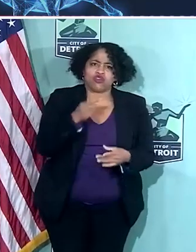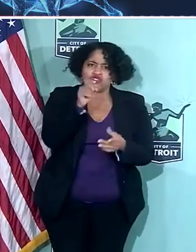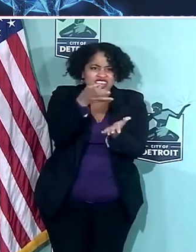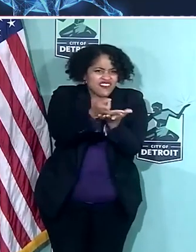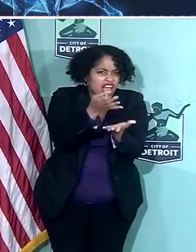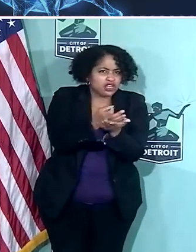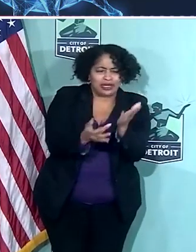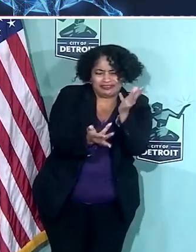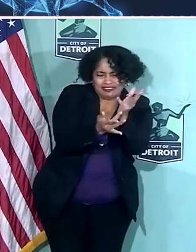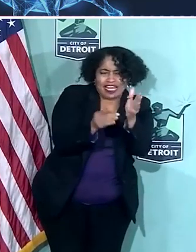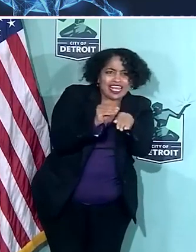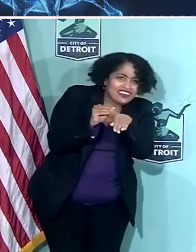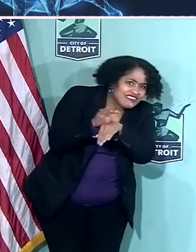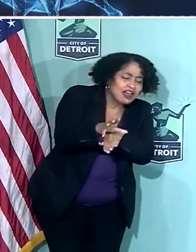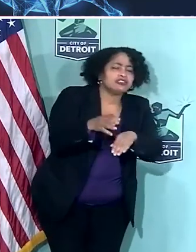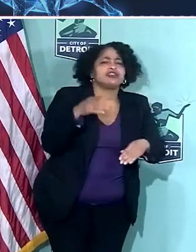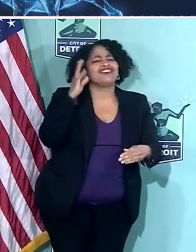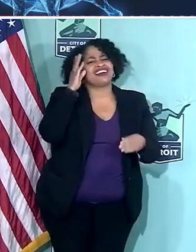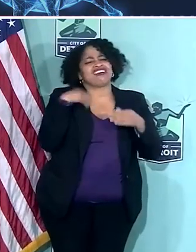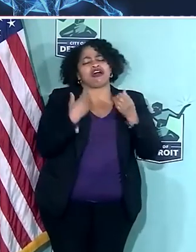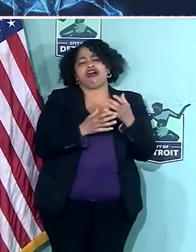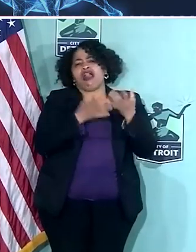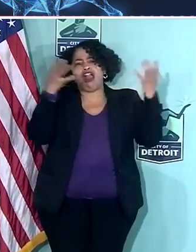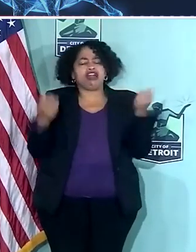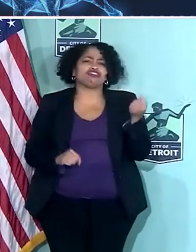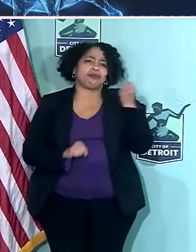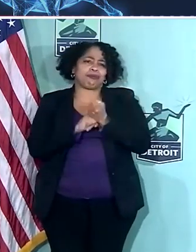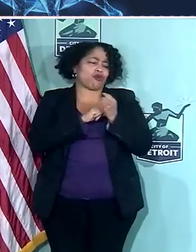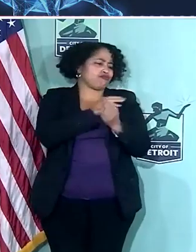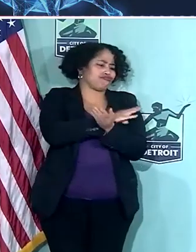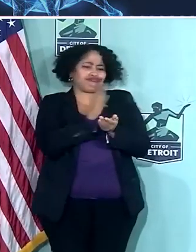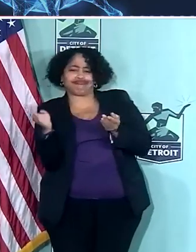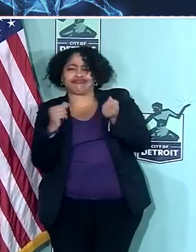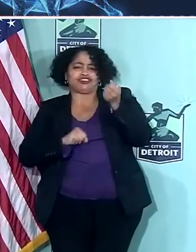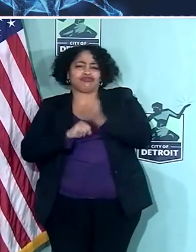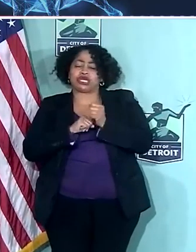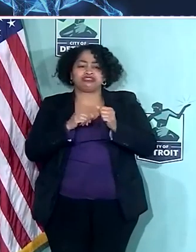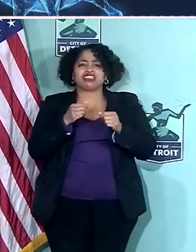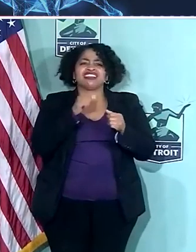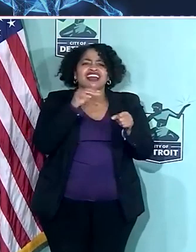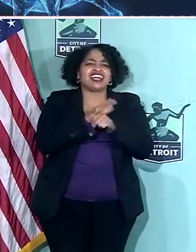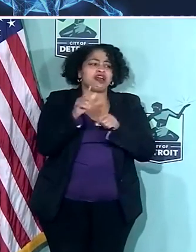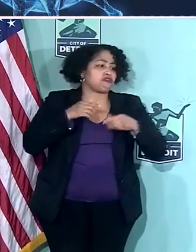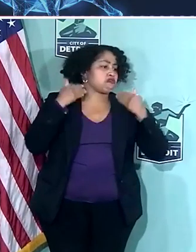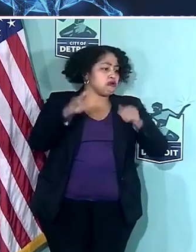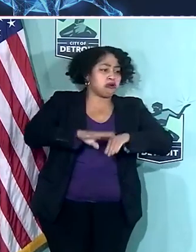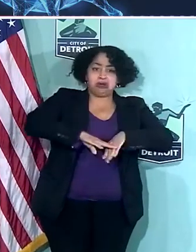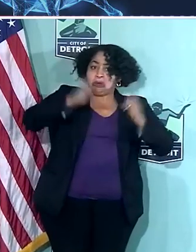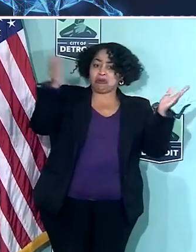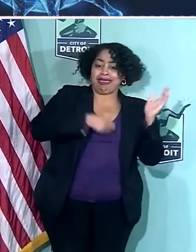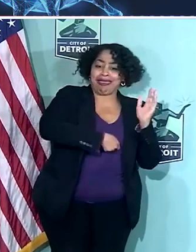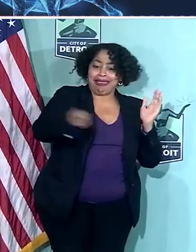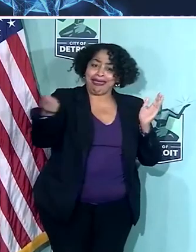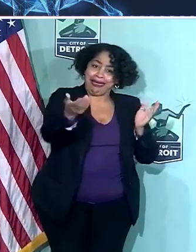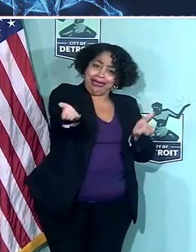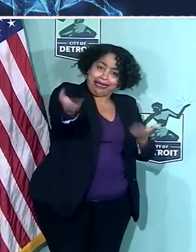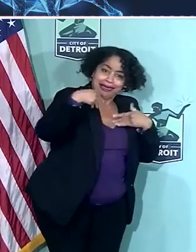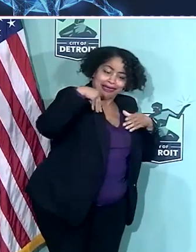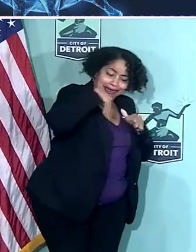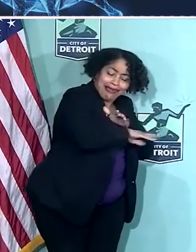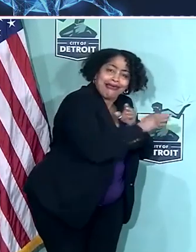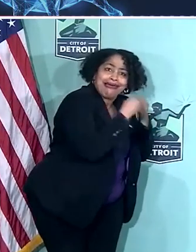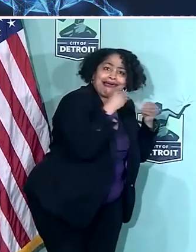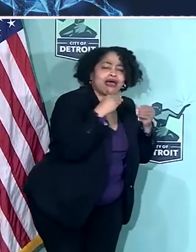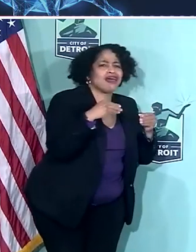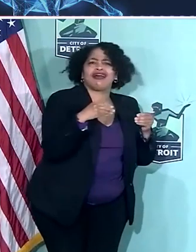advice. There's going to be a whole range of support, because it's not enough just to open our doors. We need our businesses to succeed, and they've